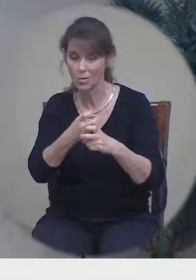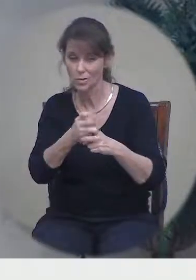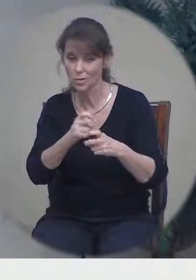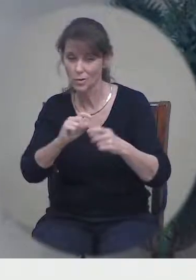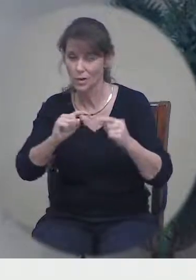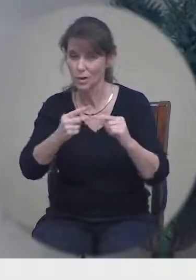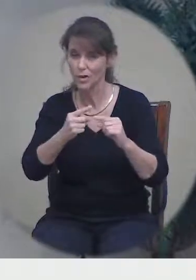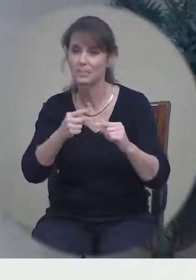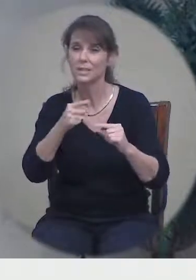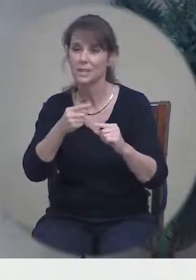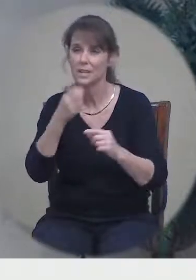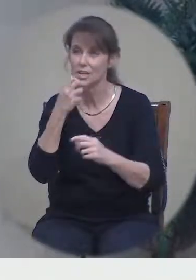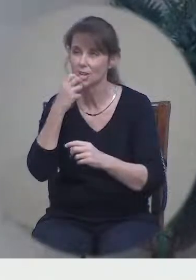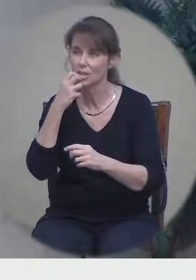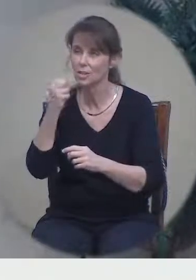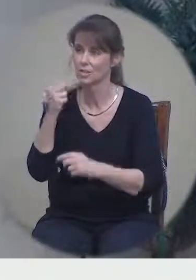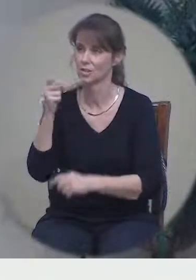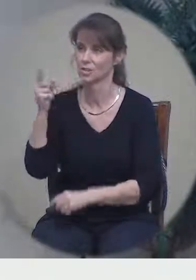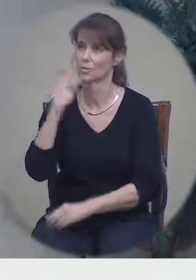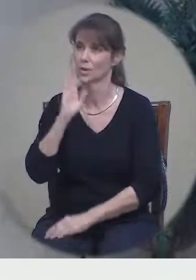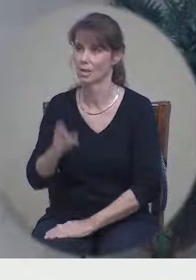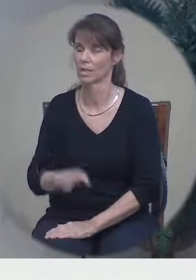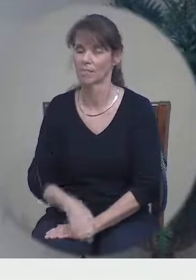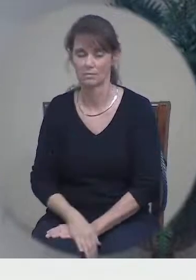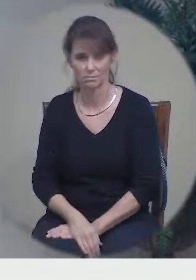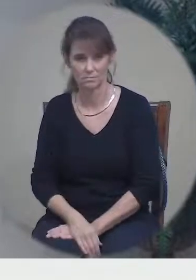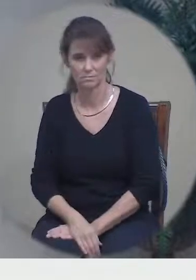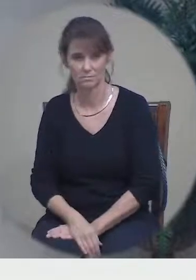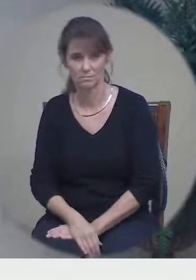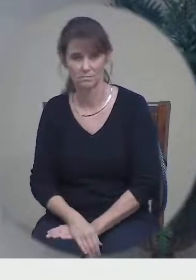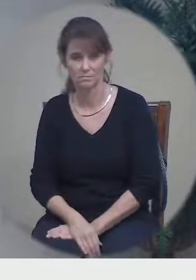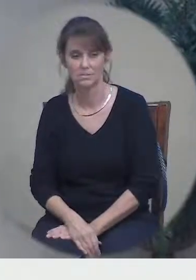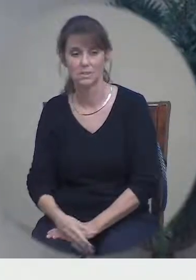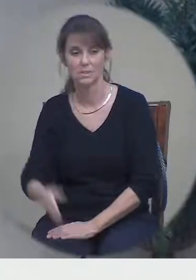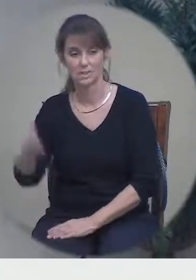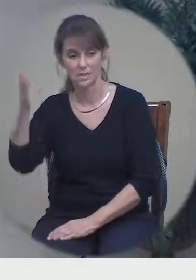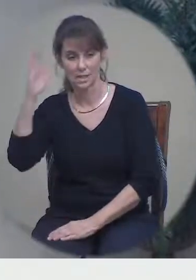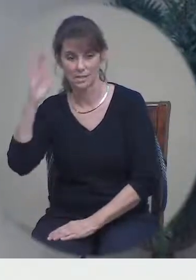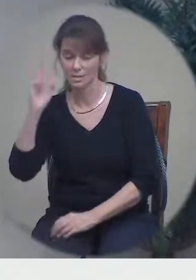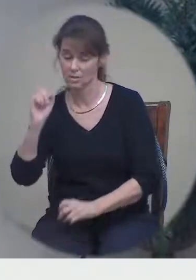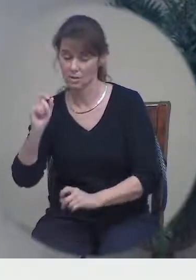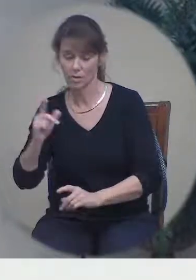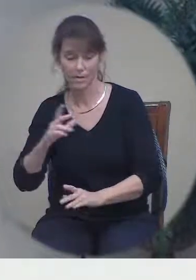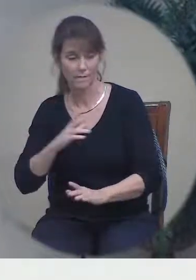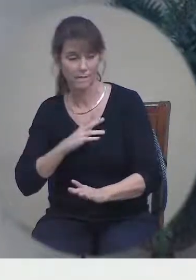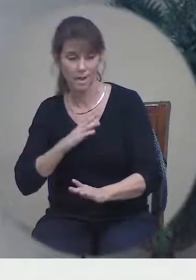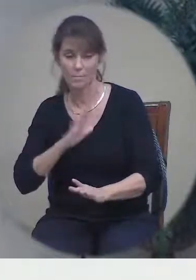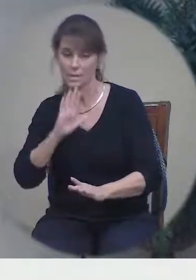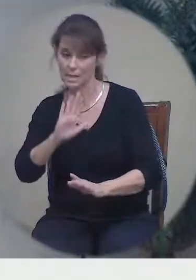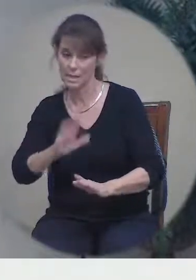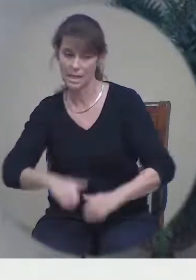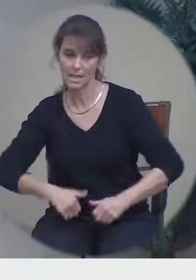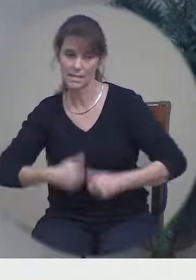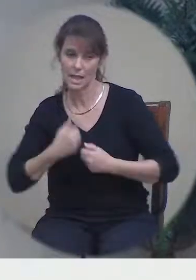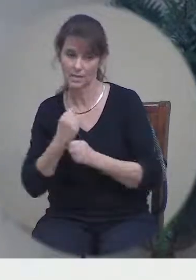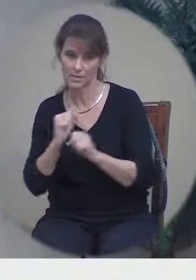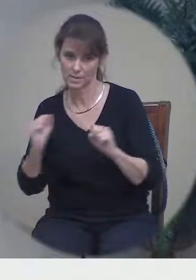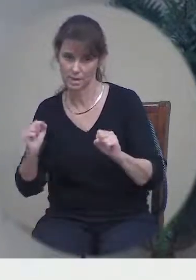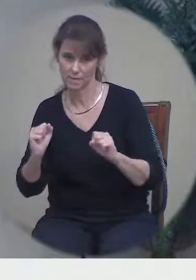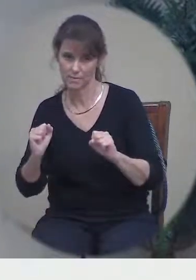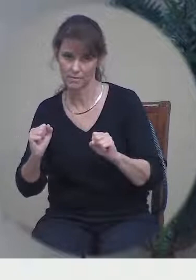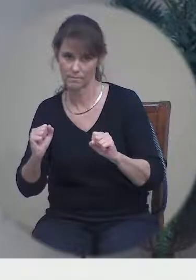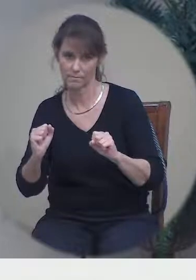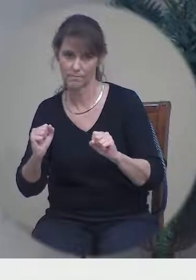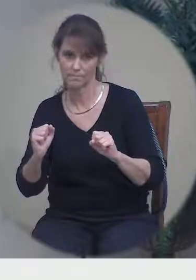Satan, "Behold, he is in your power. Only spare his life." Then Satan went out from the presence of the Lord